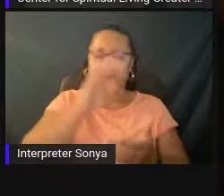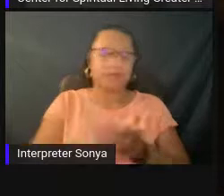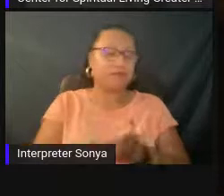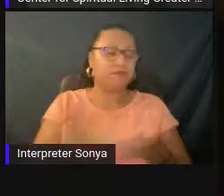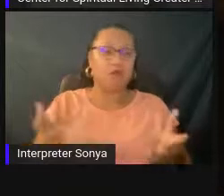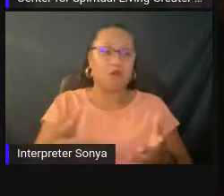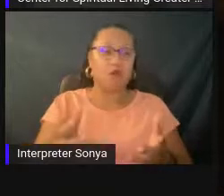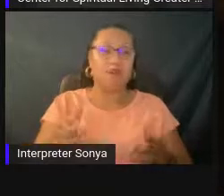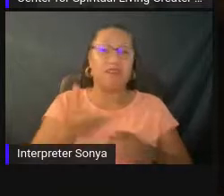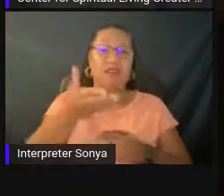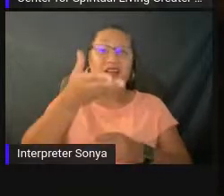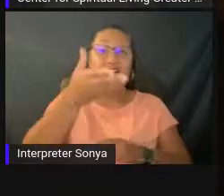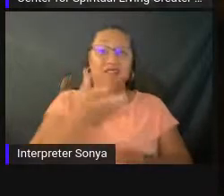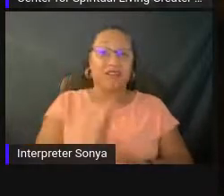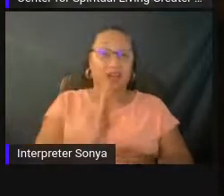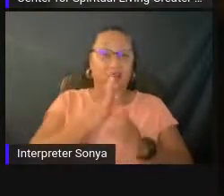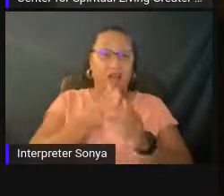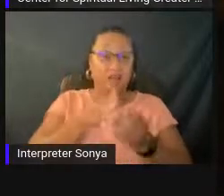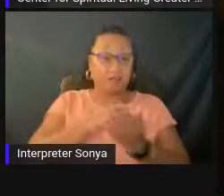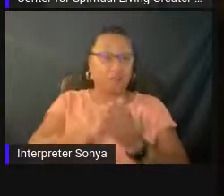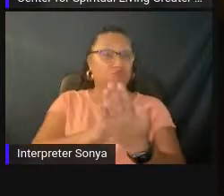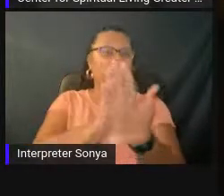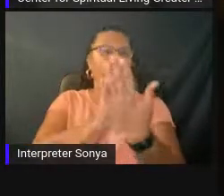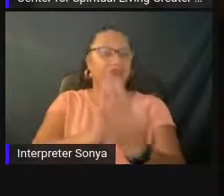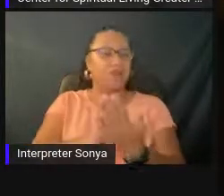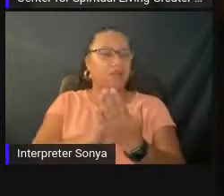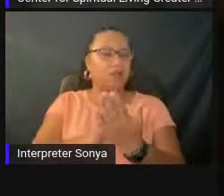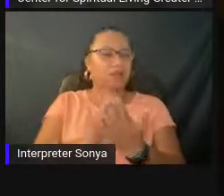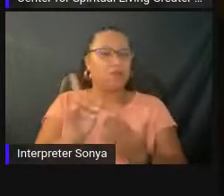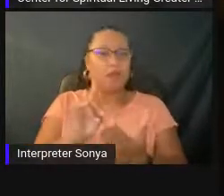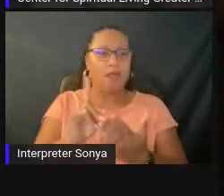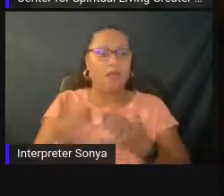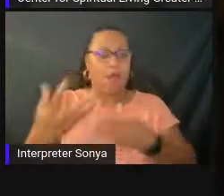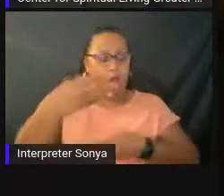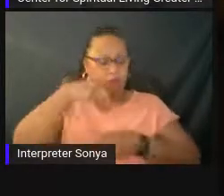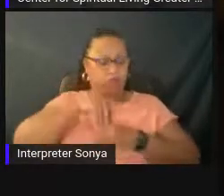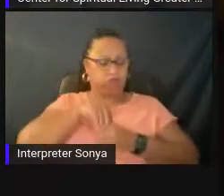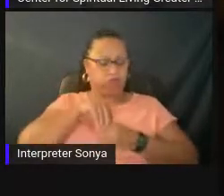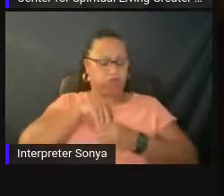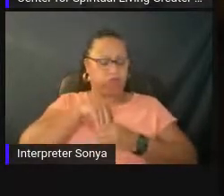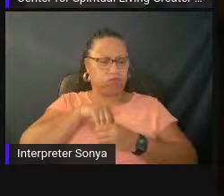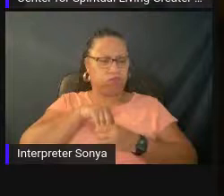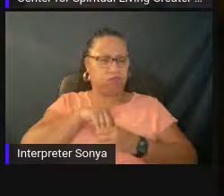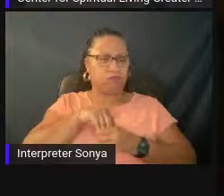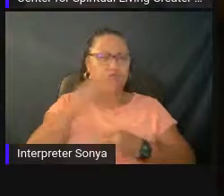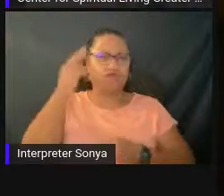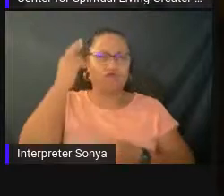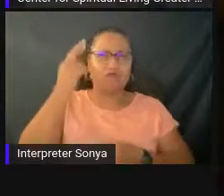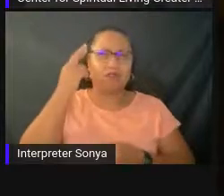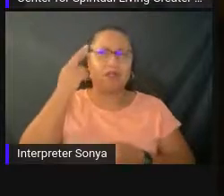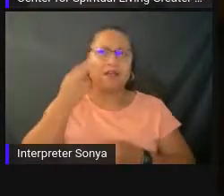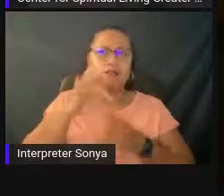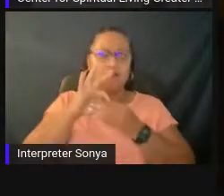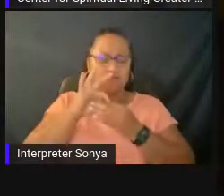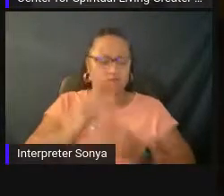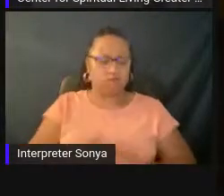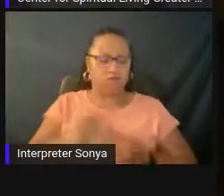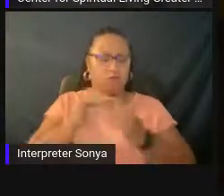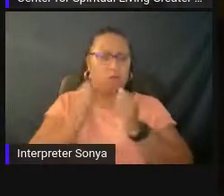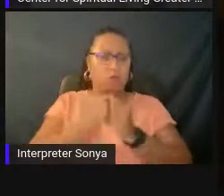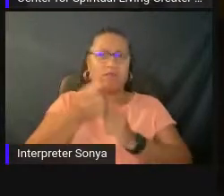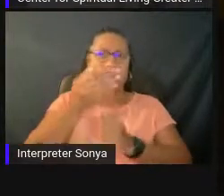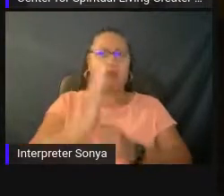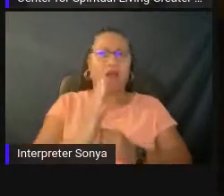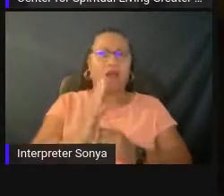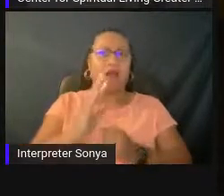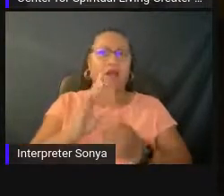God's presence dwells within each of us, realizing oneness in God and oneness with all